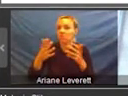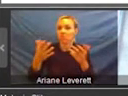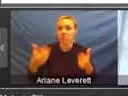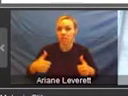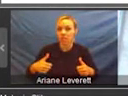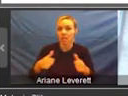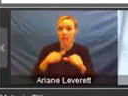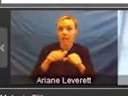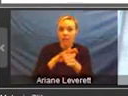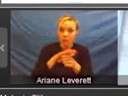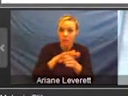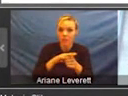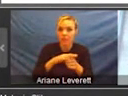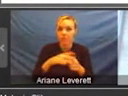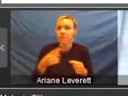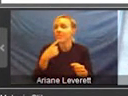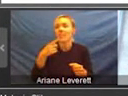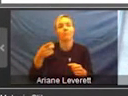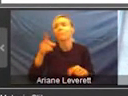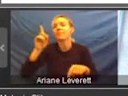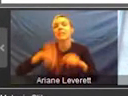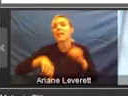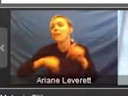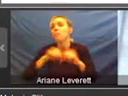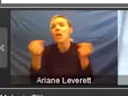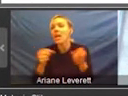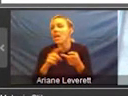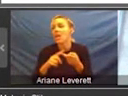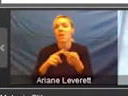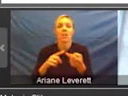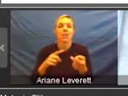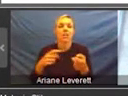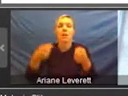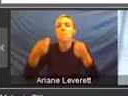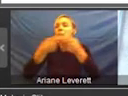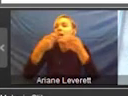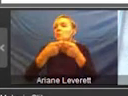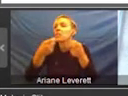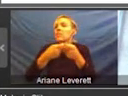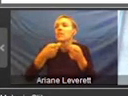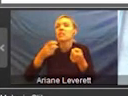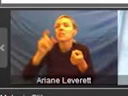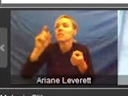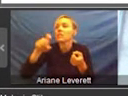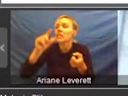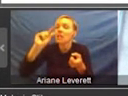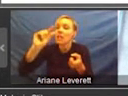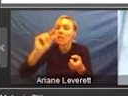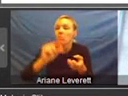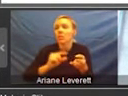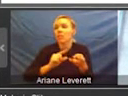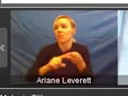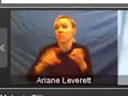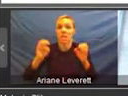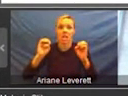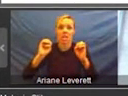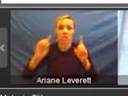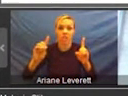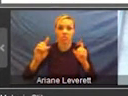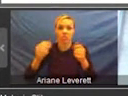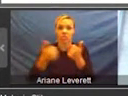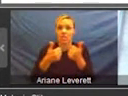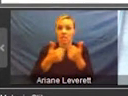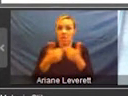almost unbreakable. It needs very little power. It has educational games. Mostly the whole